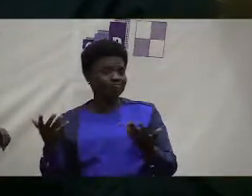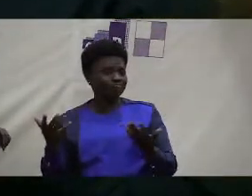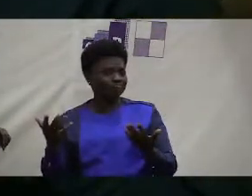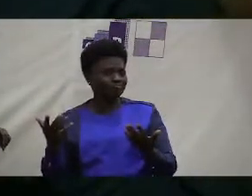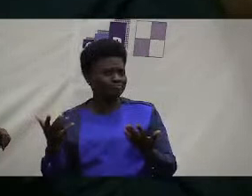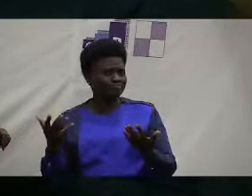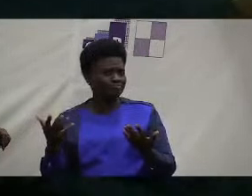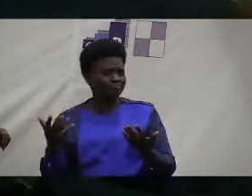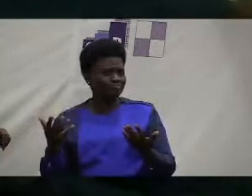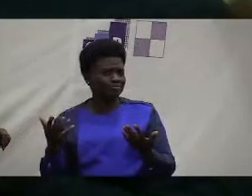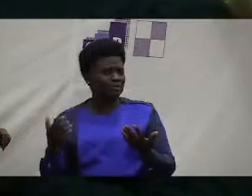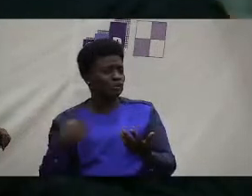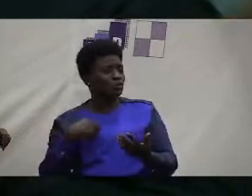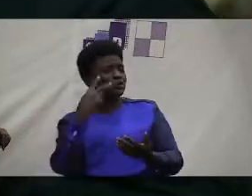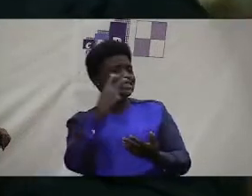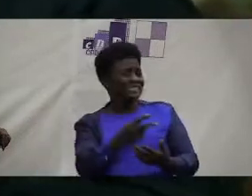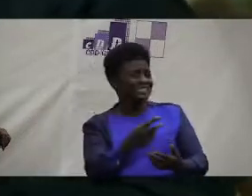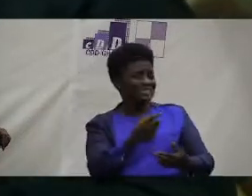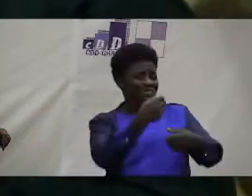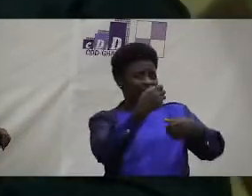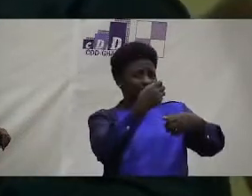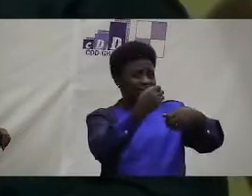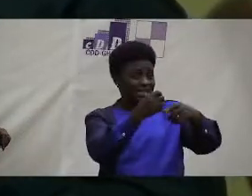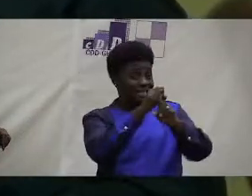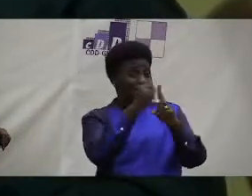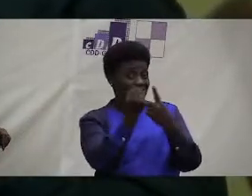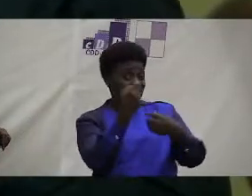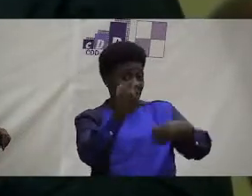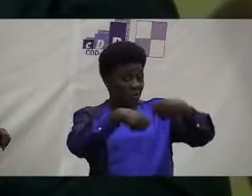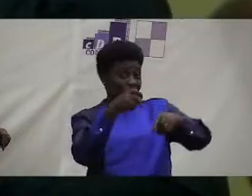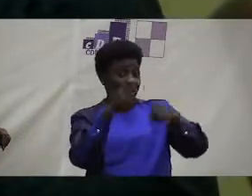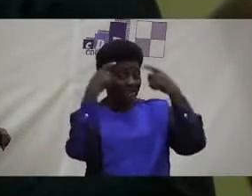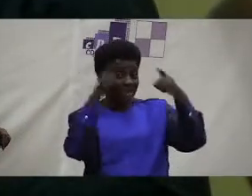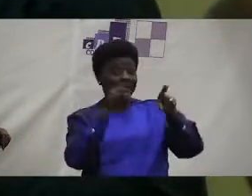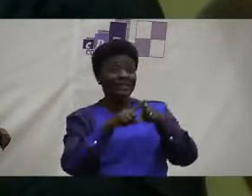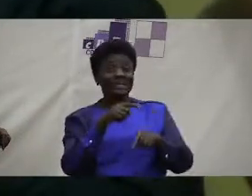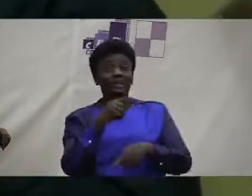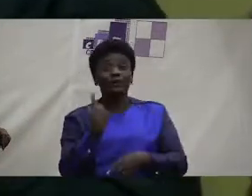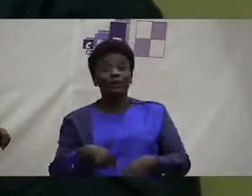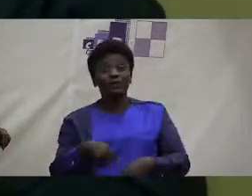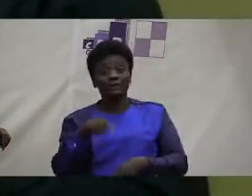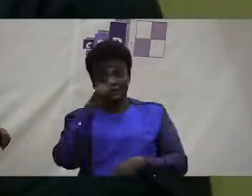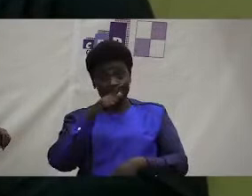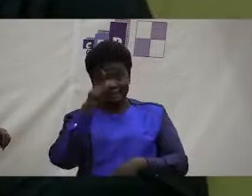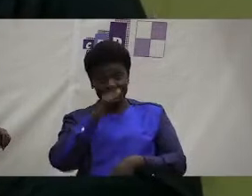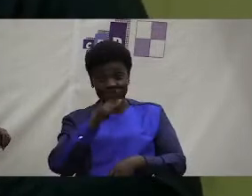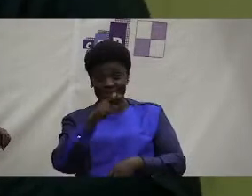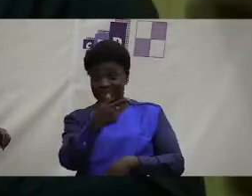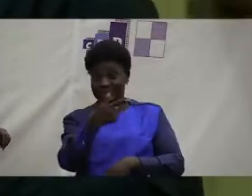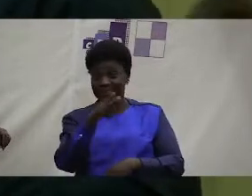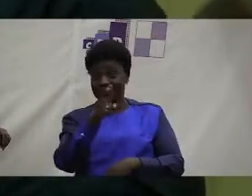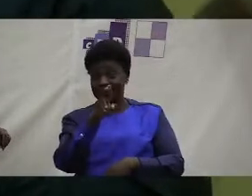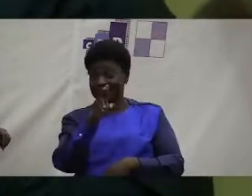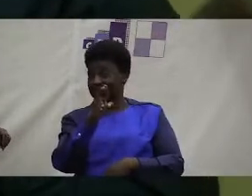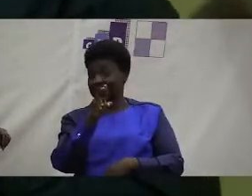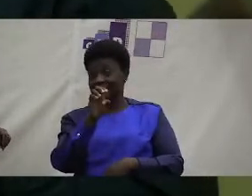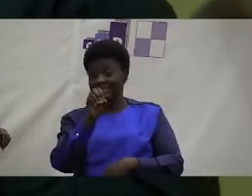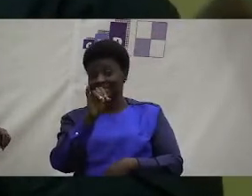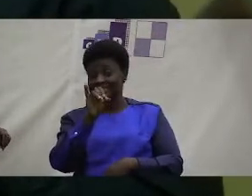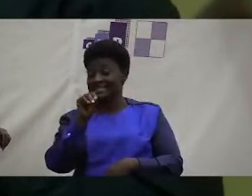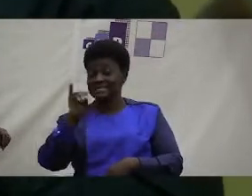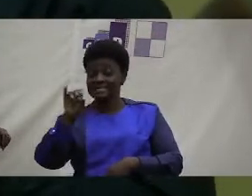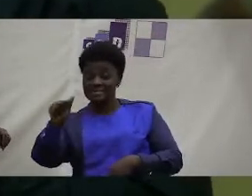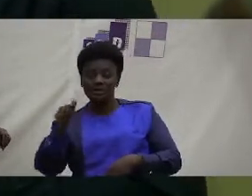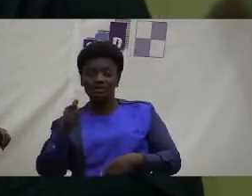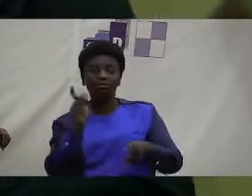We've seen the situation in Guinea, for example, where people decided to assert their rights to ensure that